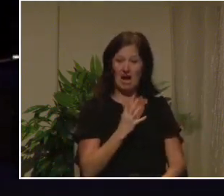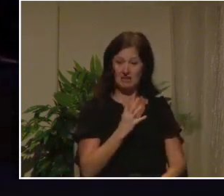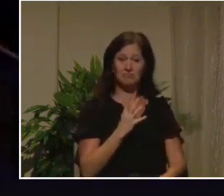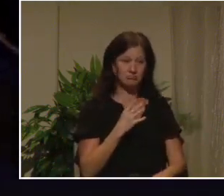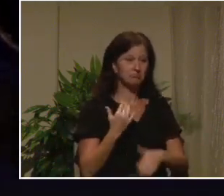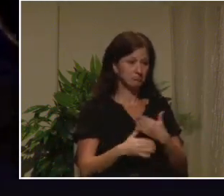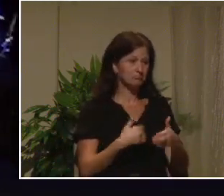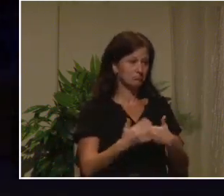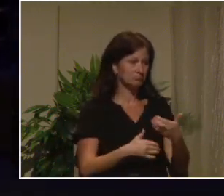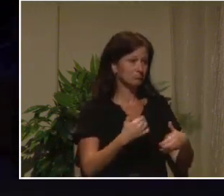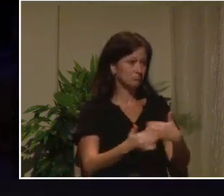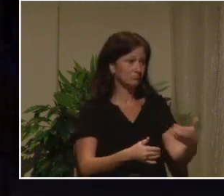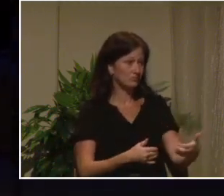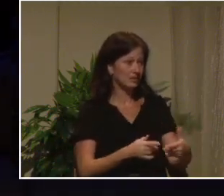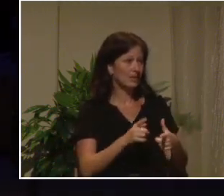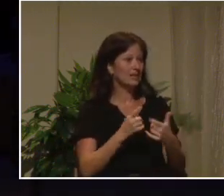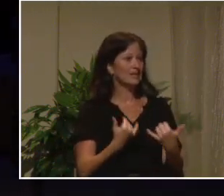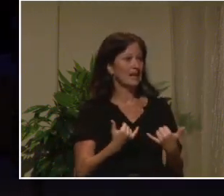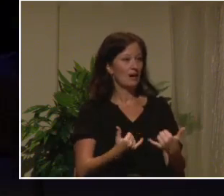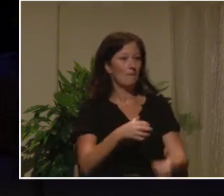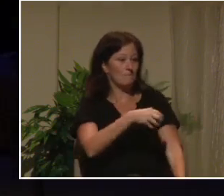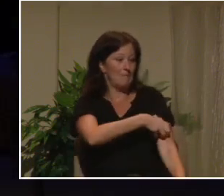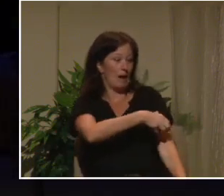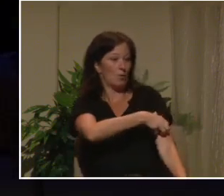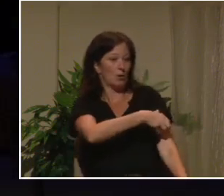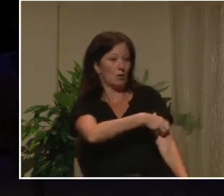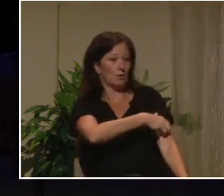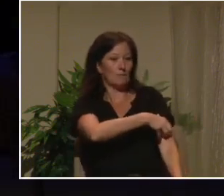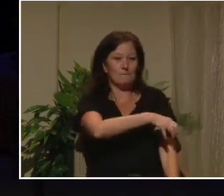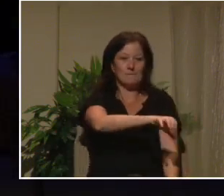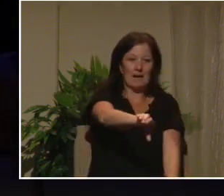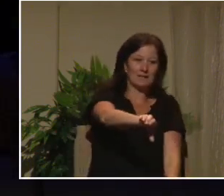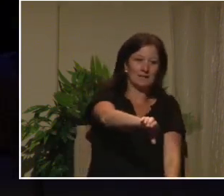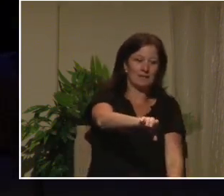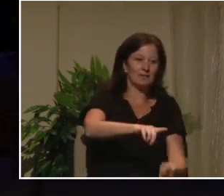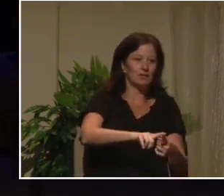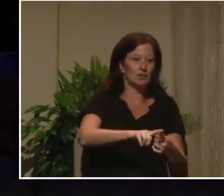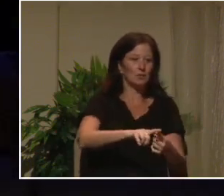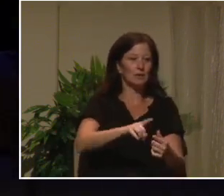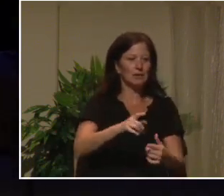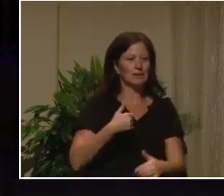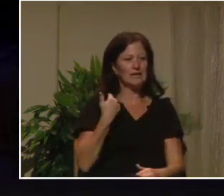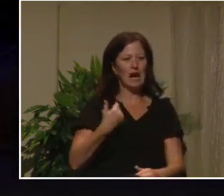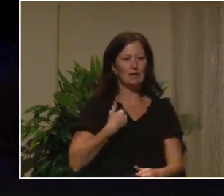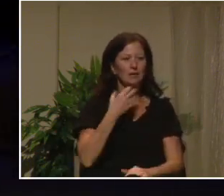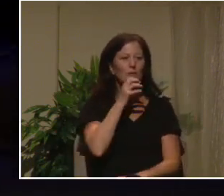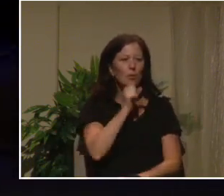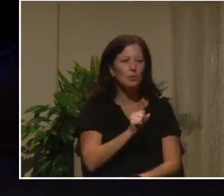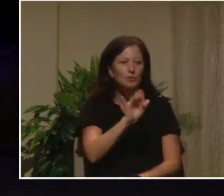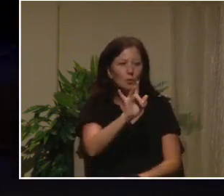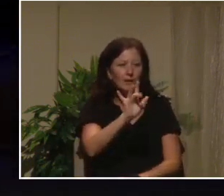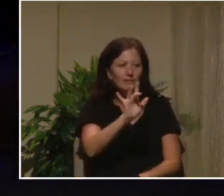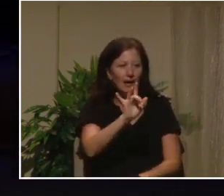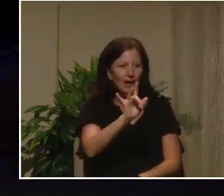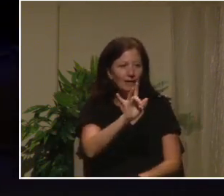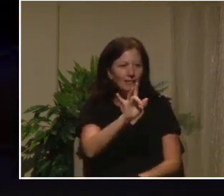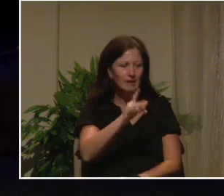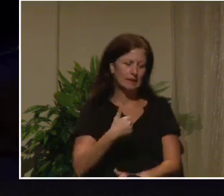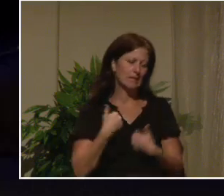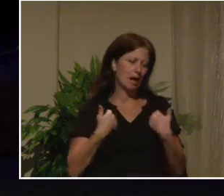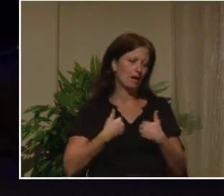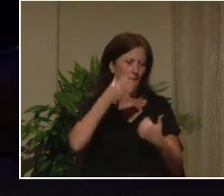pass from him, Uzziah, to a 25-year-old boy, young